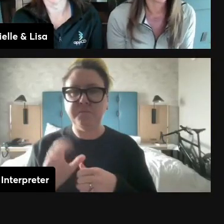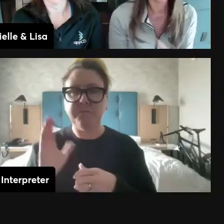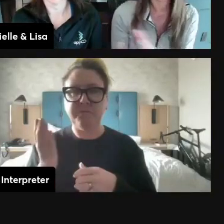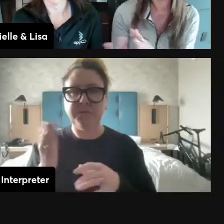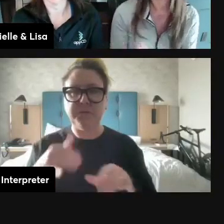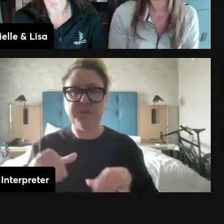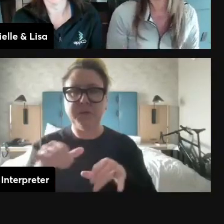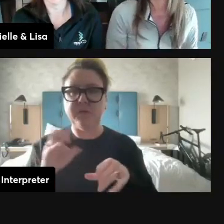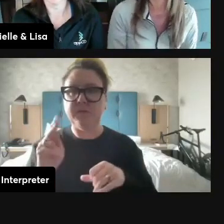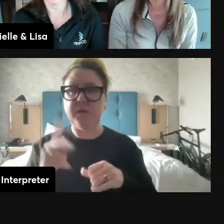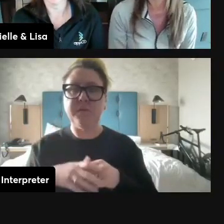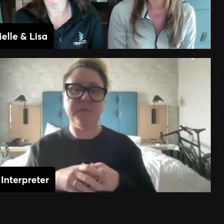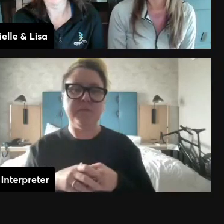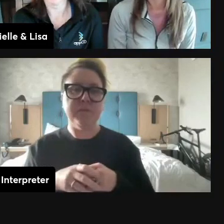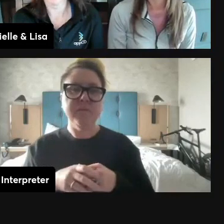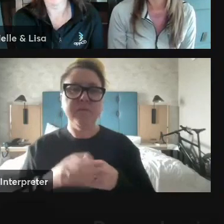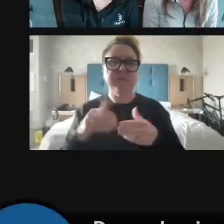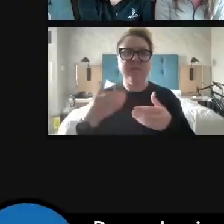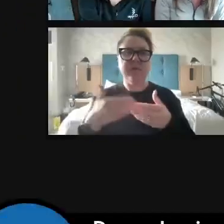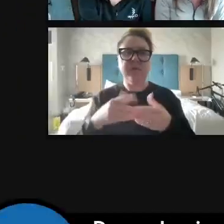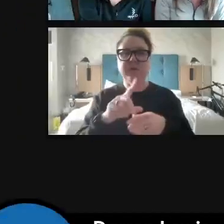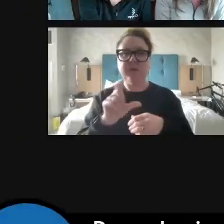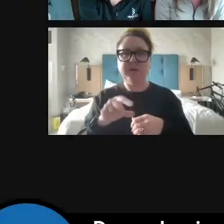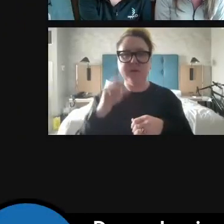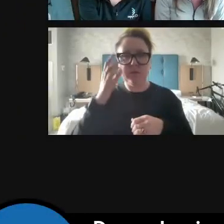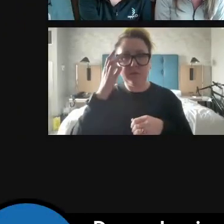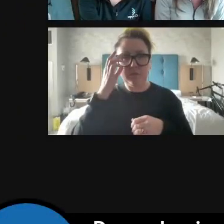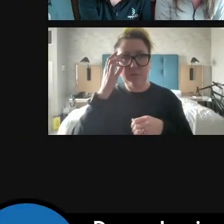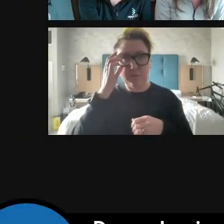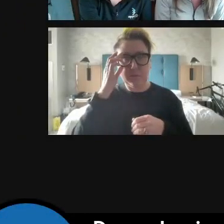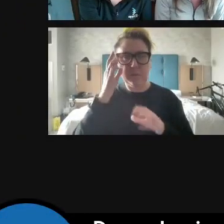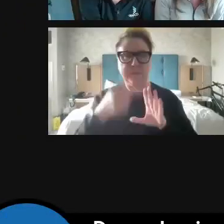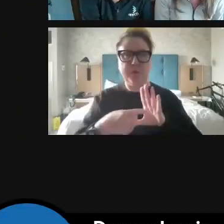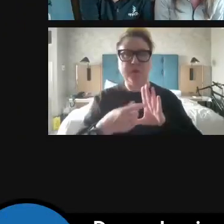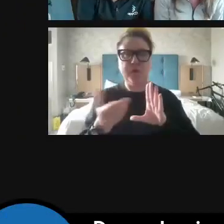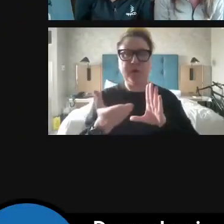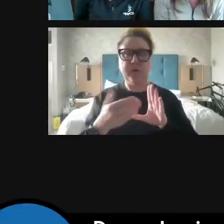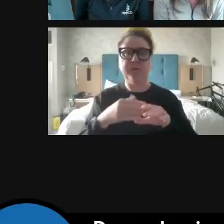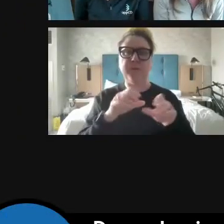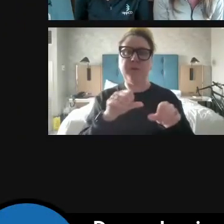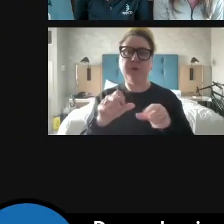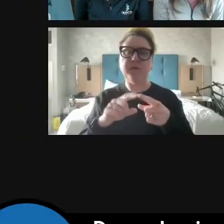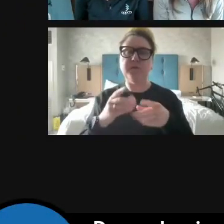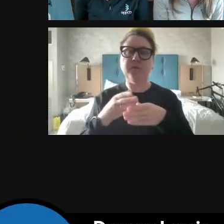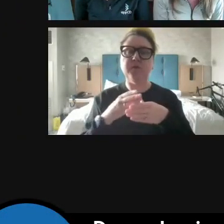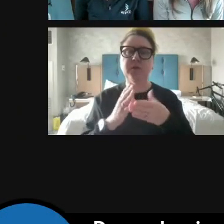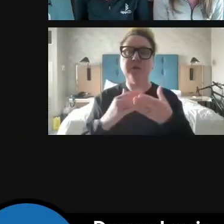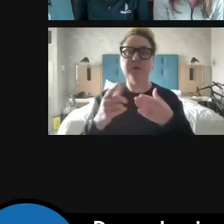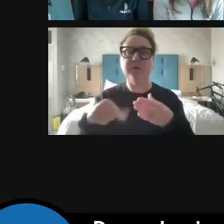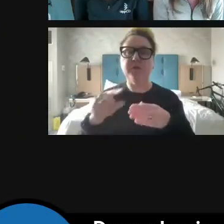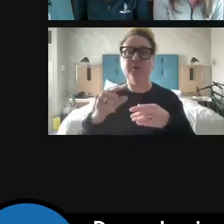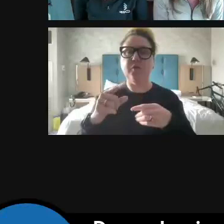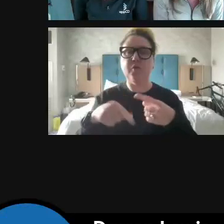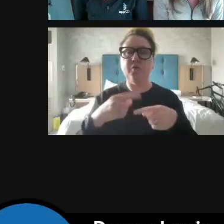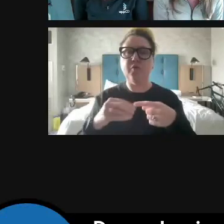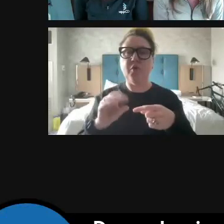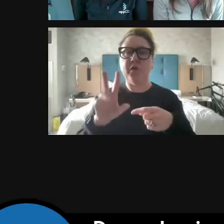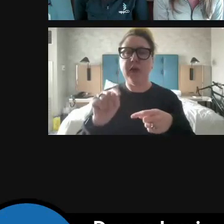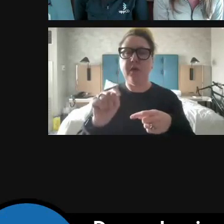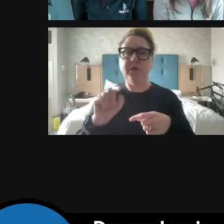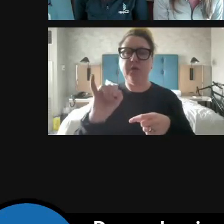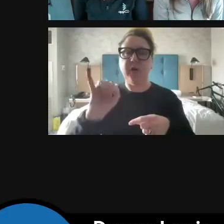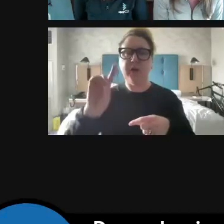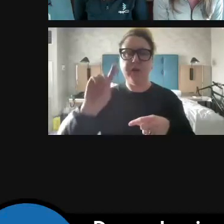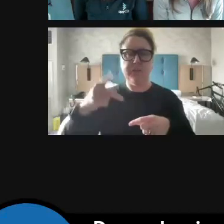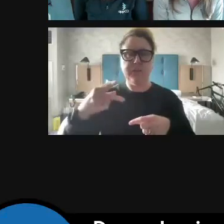Everybody okay with that? Okay. All right. Next question. So next question, I'll show it here. Is it possible to share how some of you rolled out your IDPs and how you got